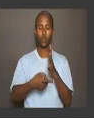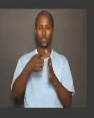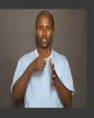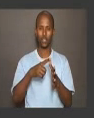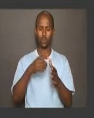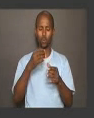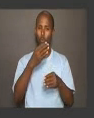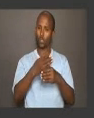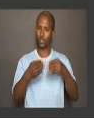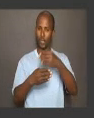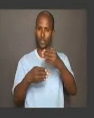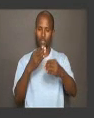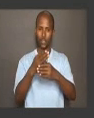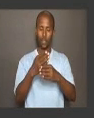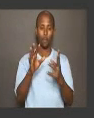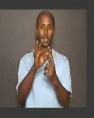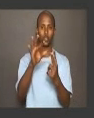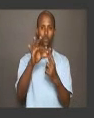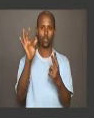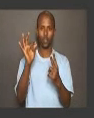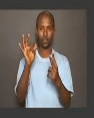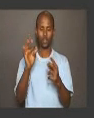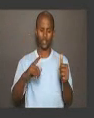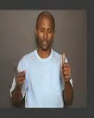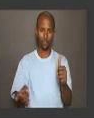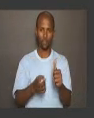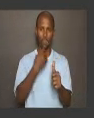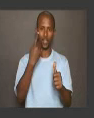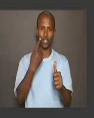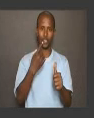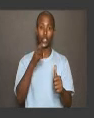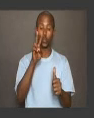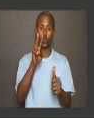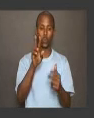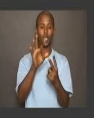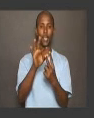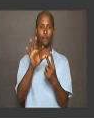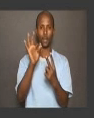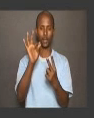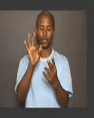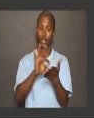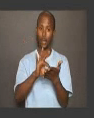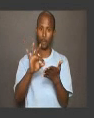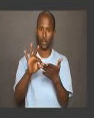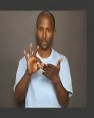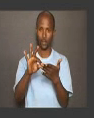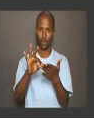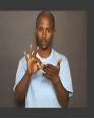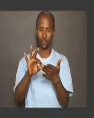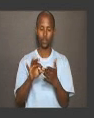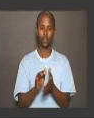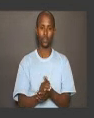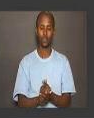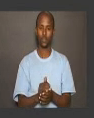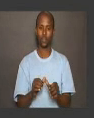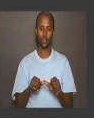The sequence is constructed by choosing the first two numbers